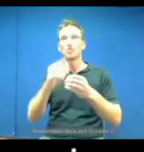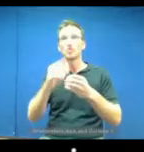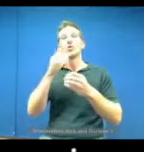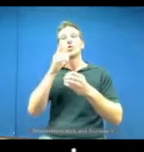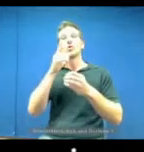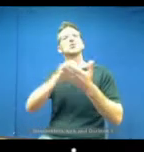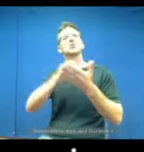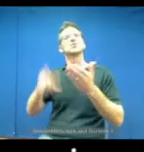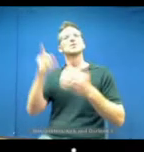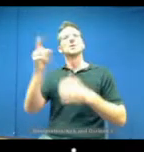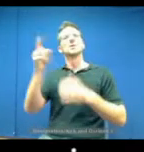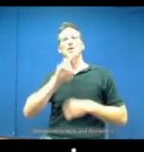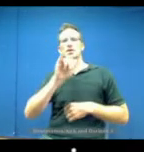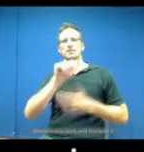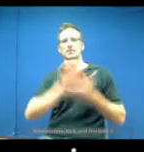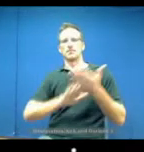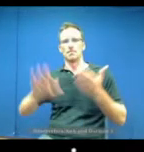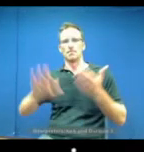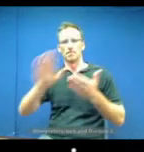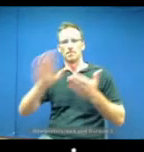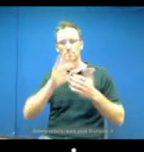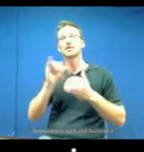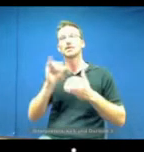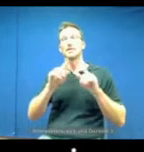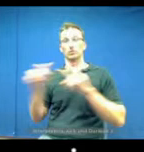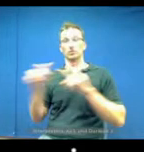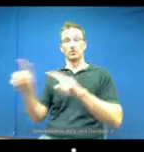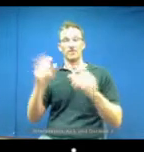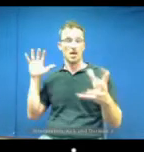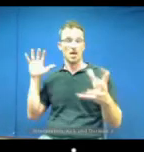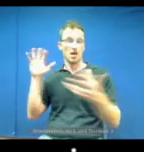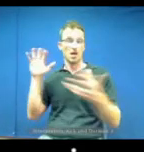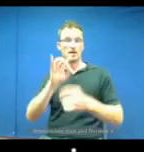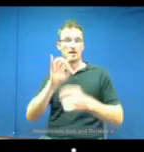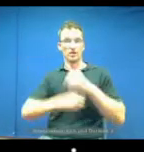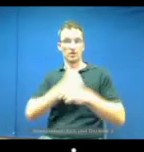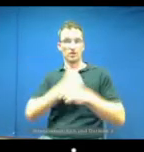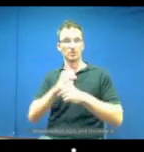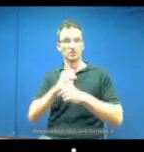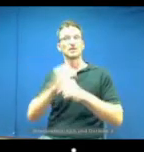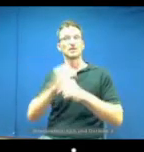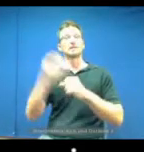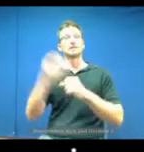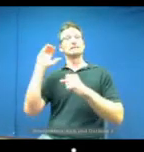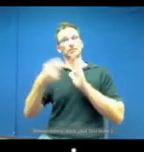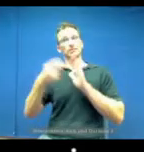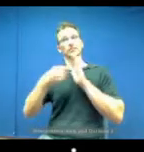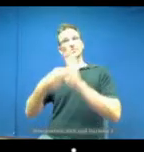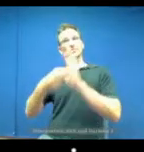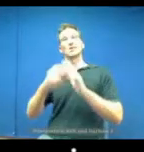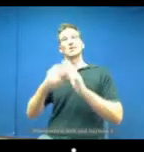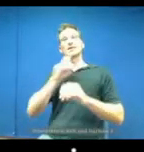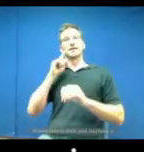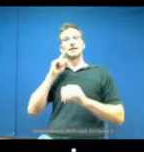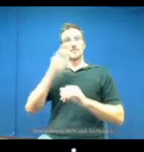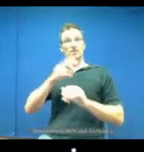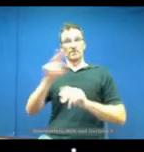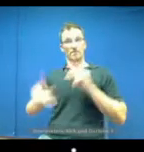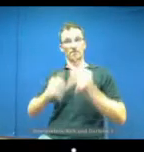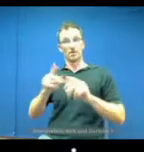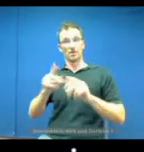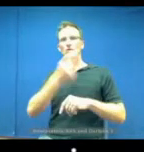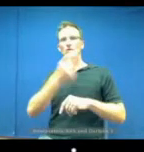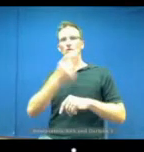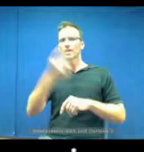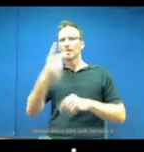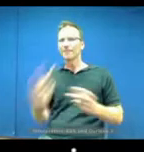indicated that deaf and hard of hearing people are 1.5 more times likely to be the victims of relationship